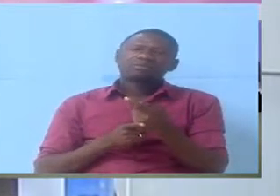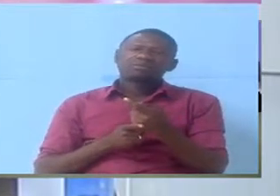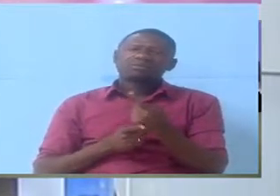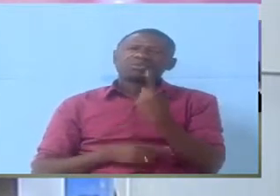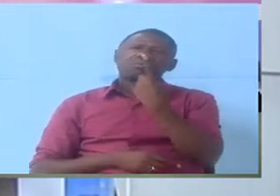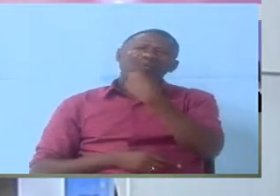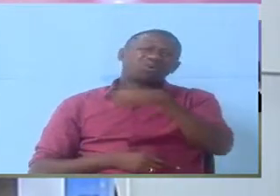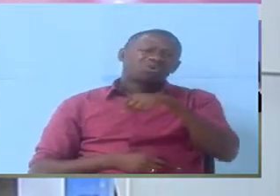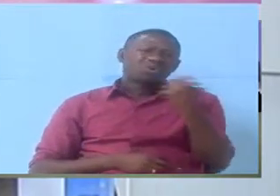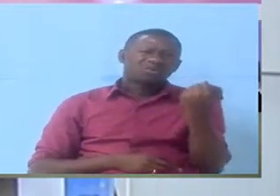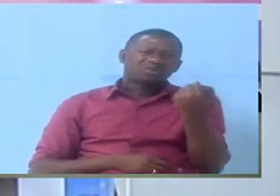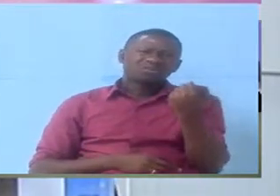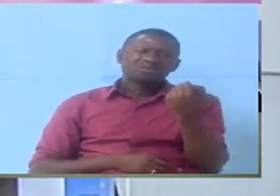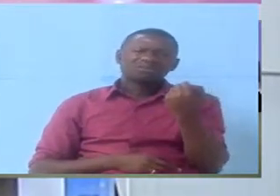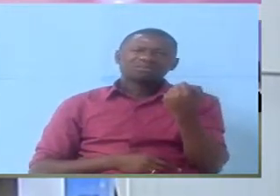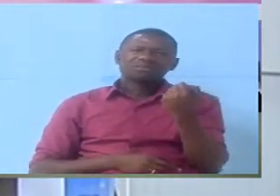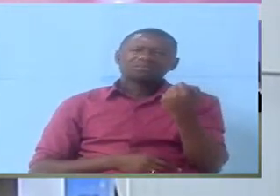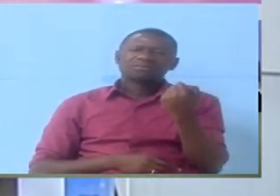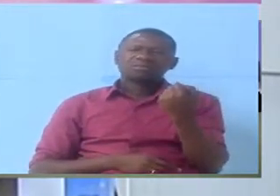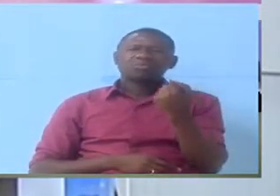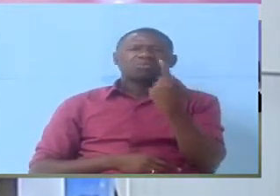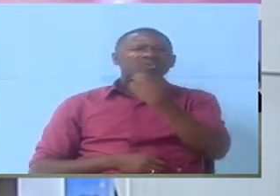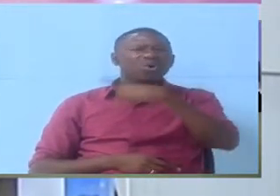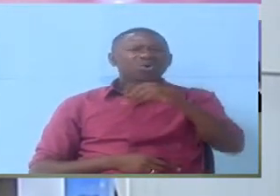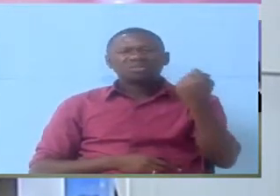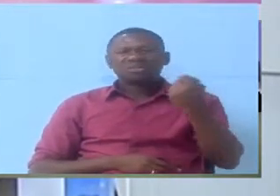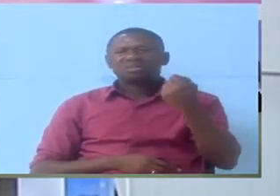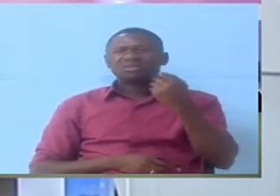100 and something euros.